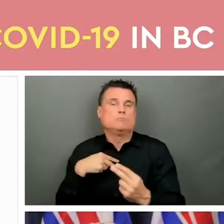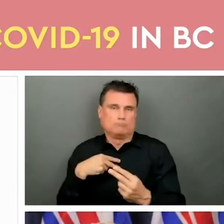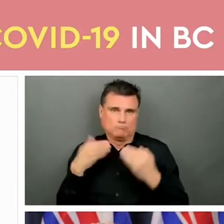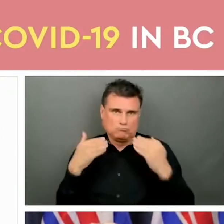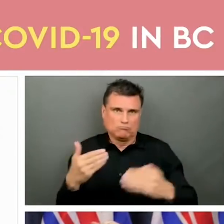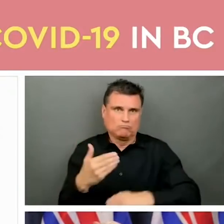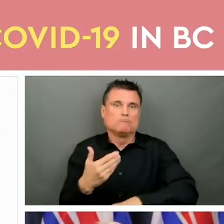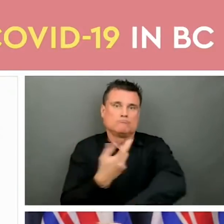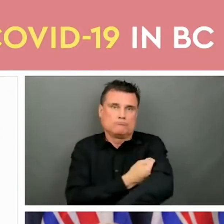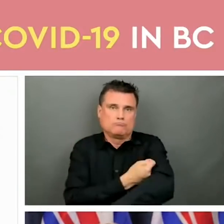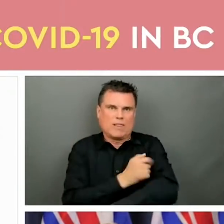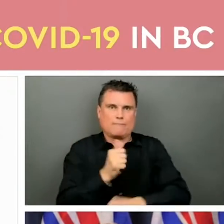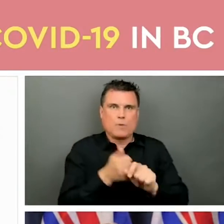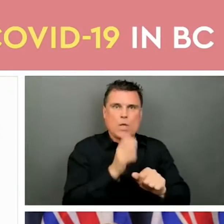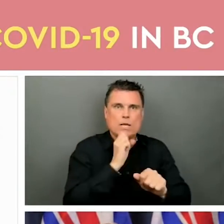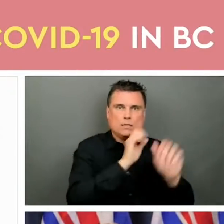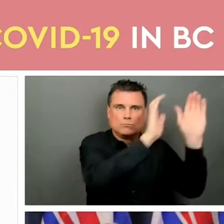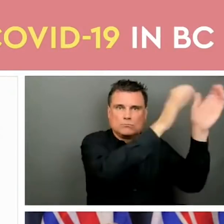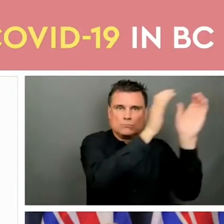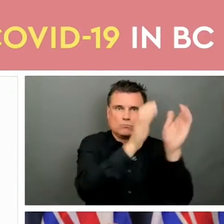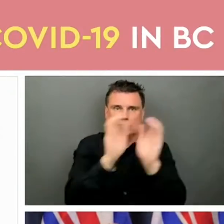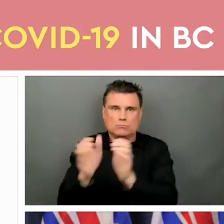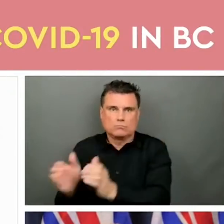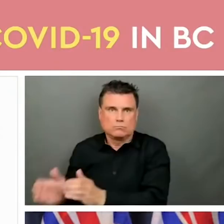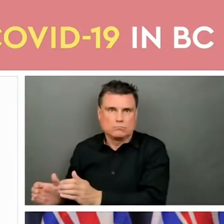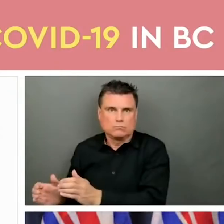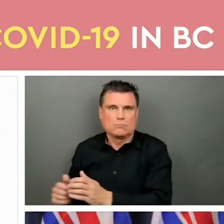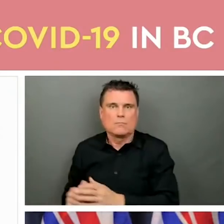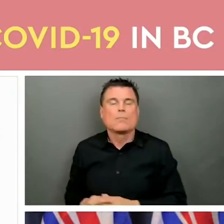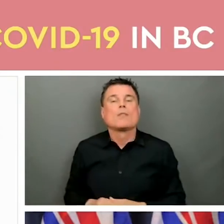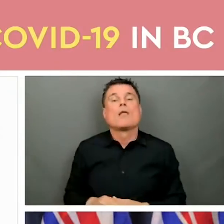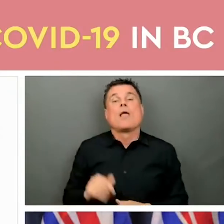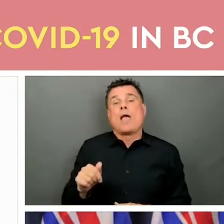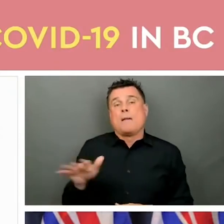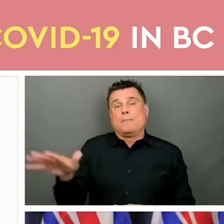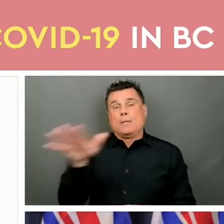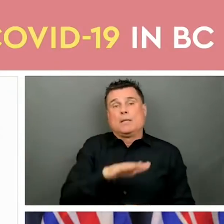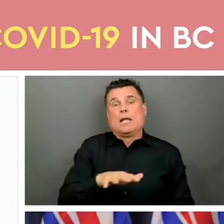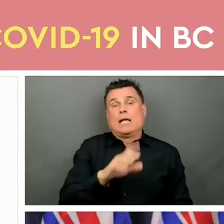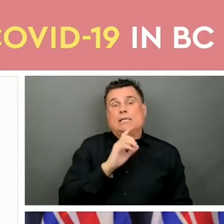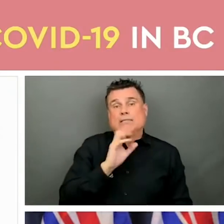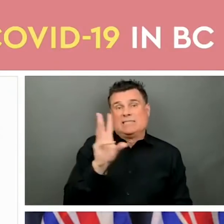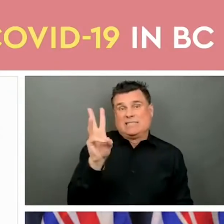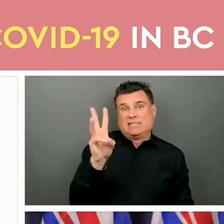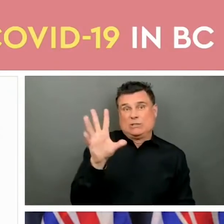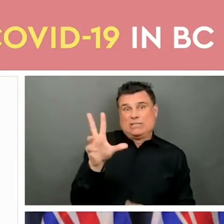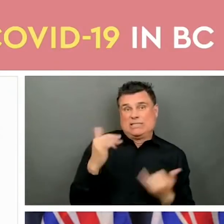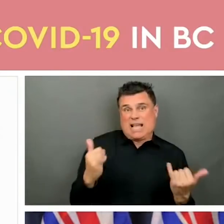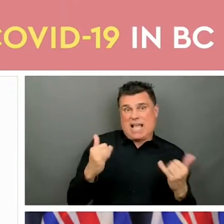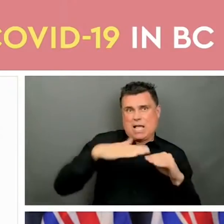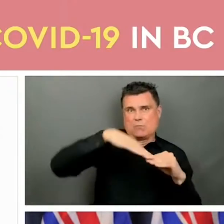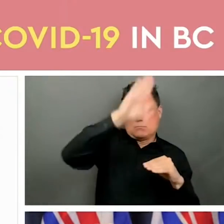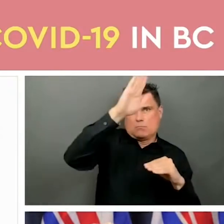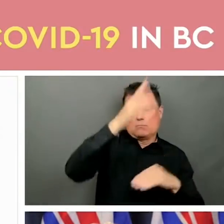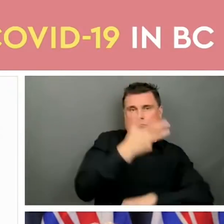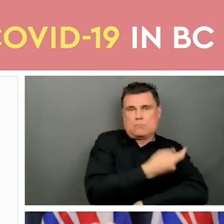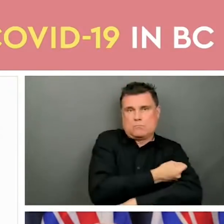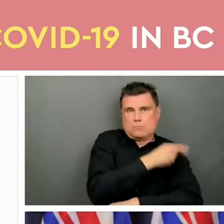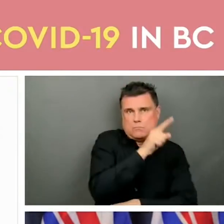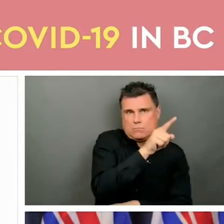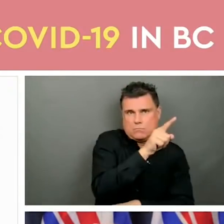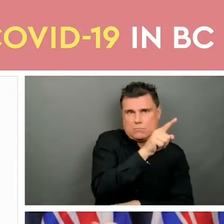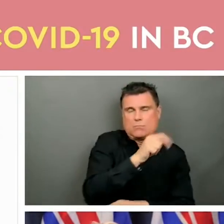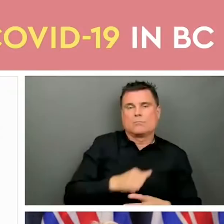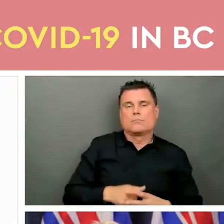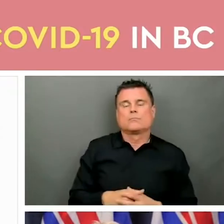on vaccinating everybody in the over age 65 age group. As well, we've had over 1 million people